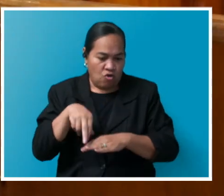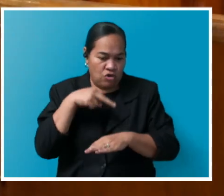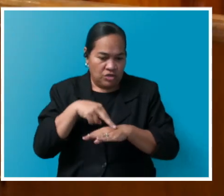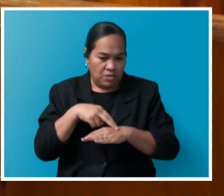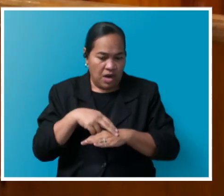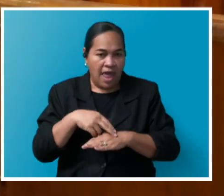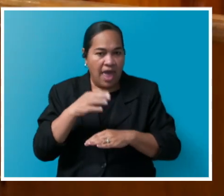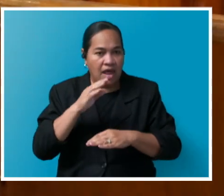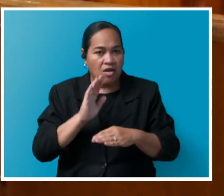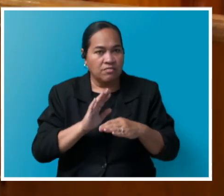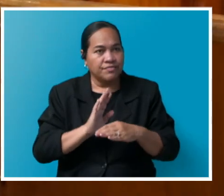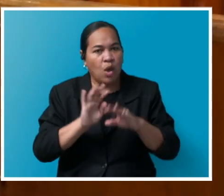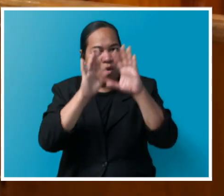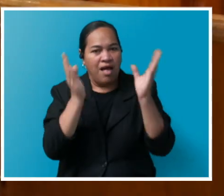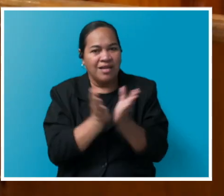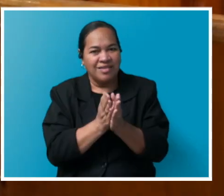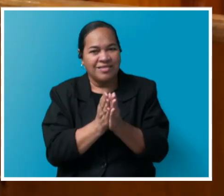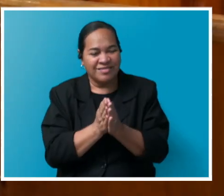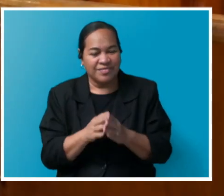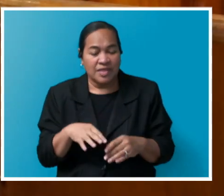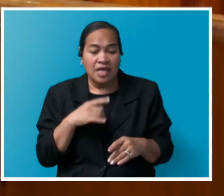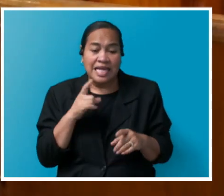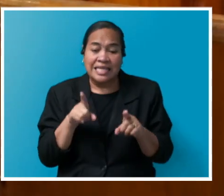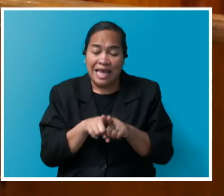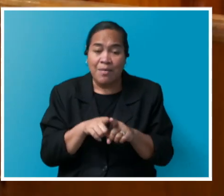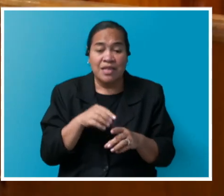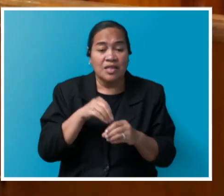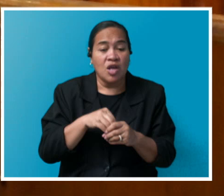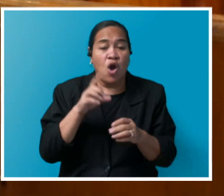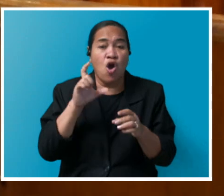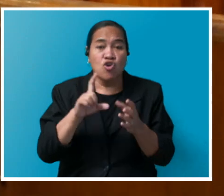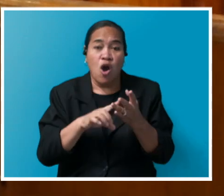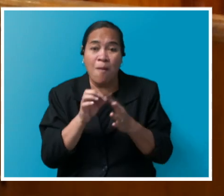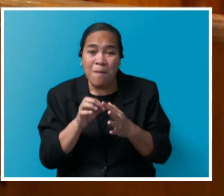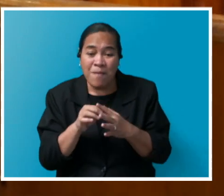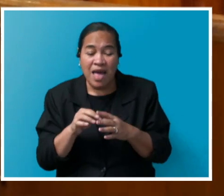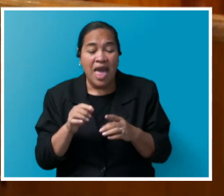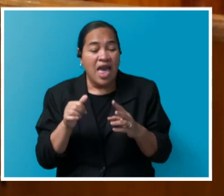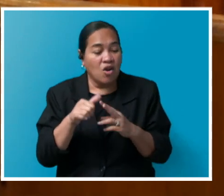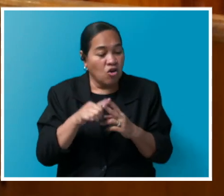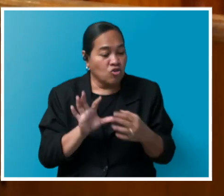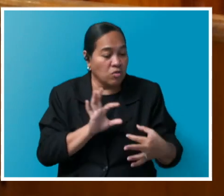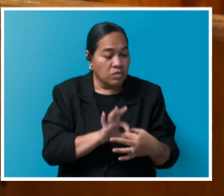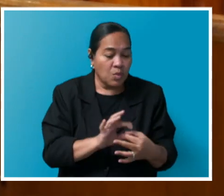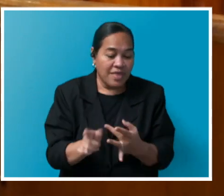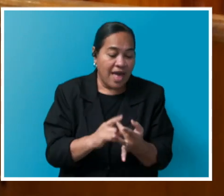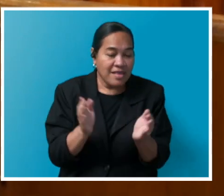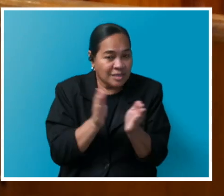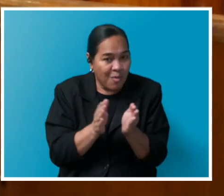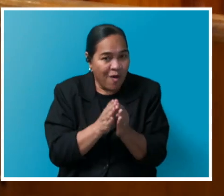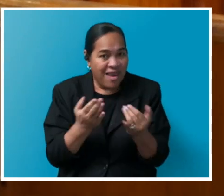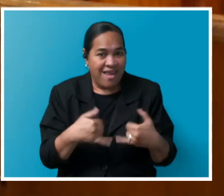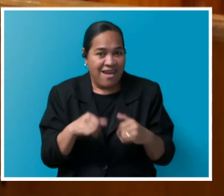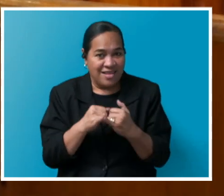global forums, including during COP negotiations and through the Alliance of Small Island States, AISIS.